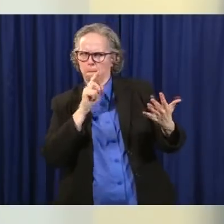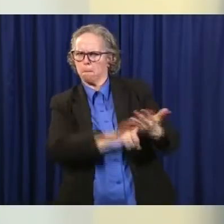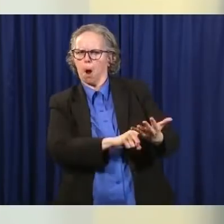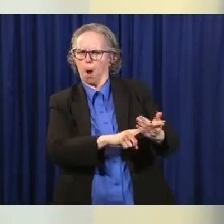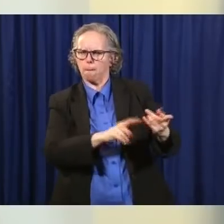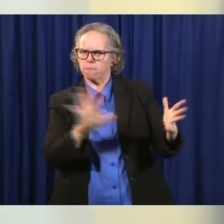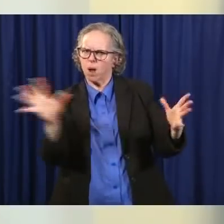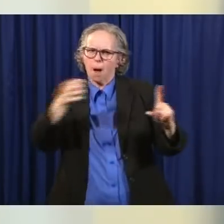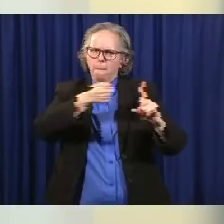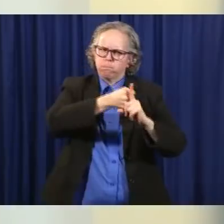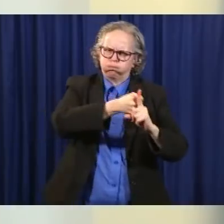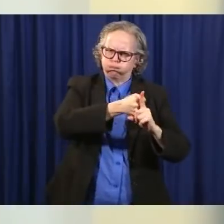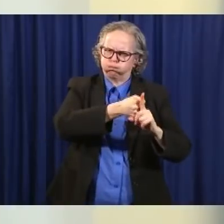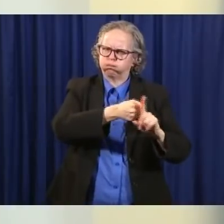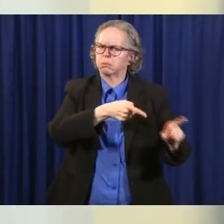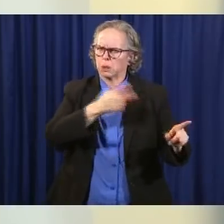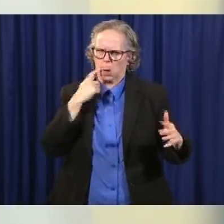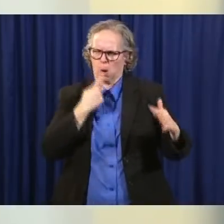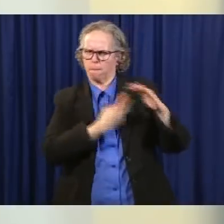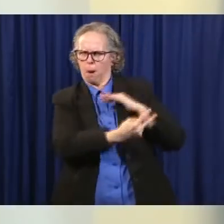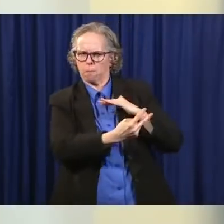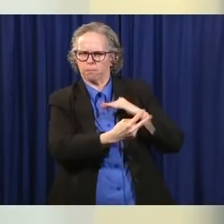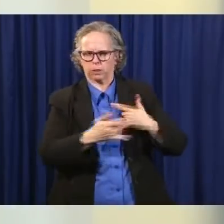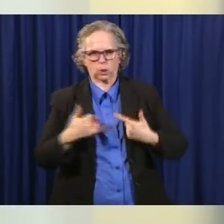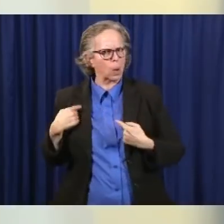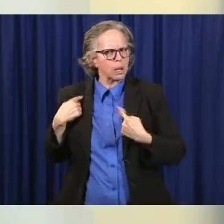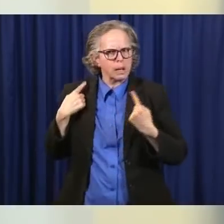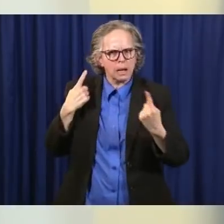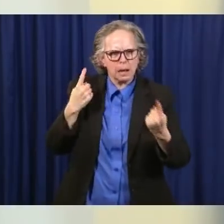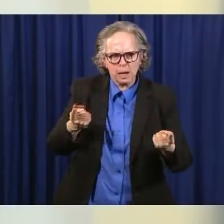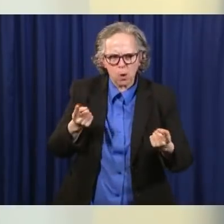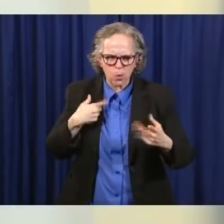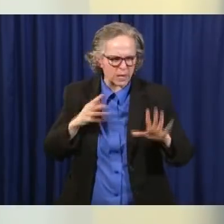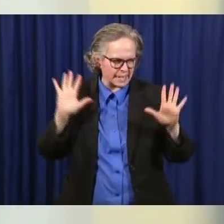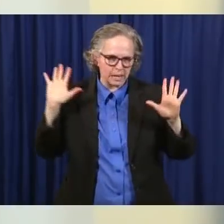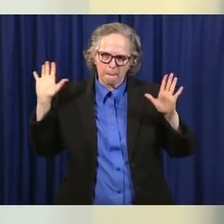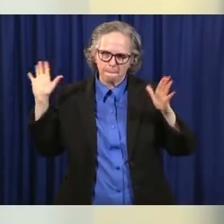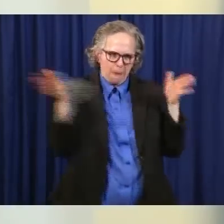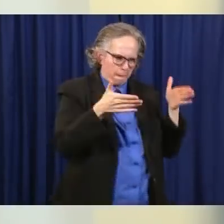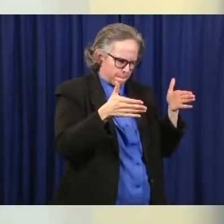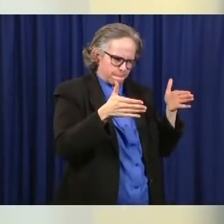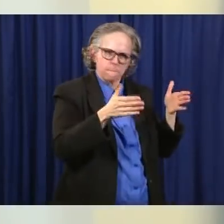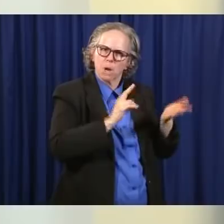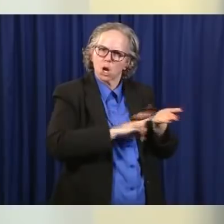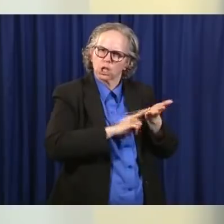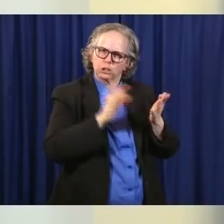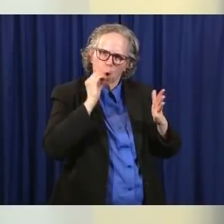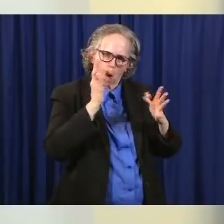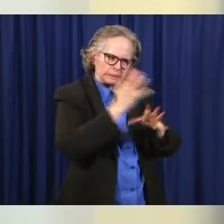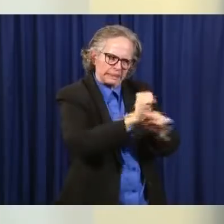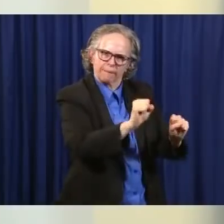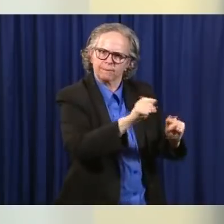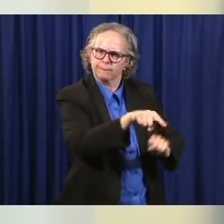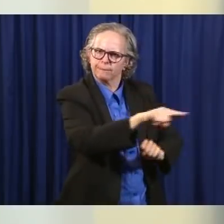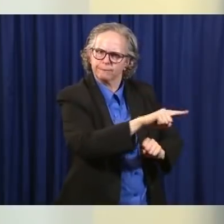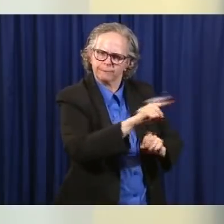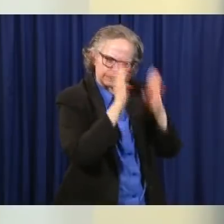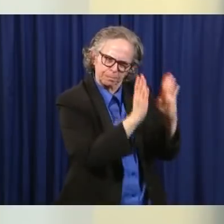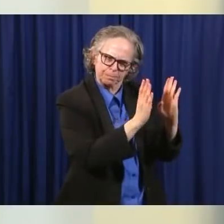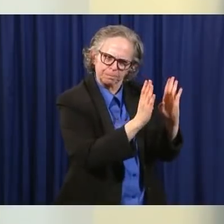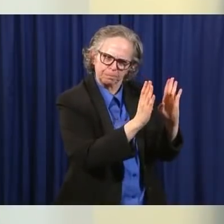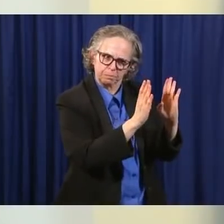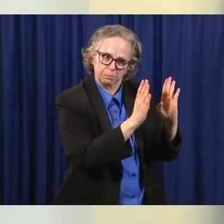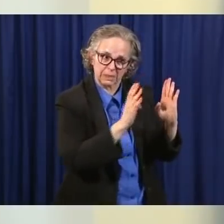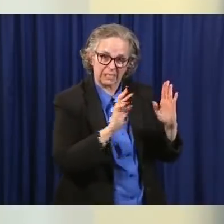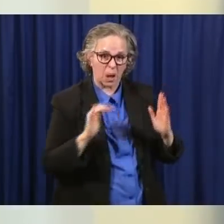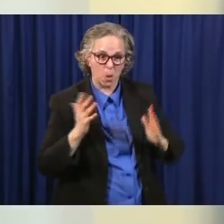pushing the envelope on keeping our nursing homes safe since that time. And part of it was this building of a zone and regional structure,